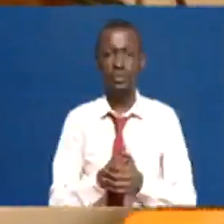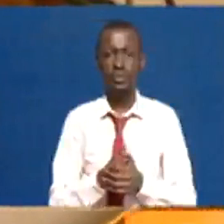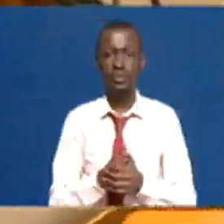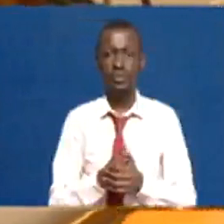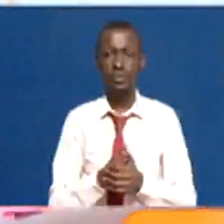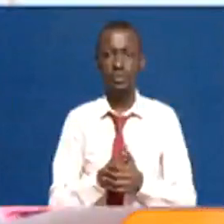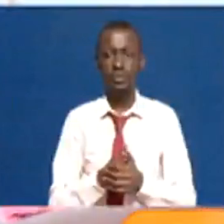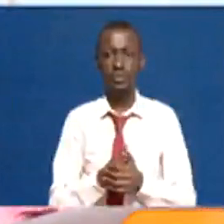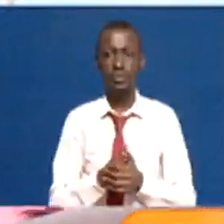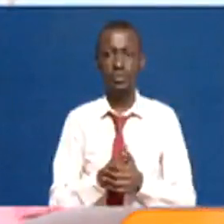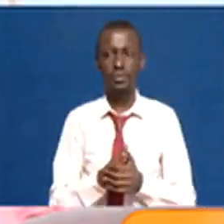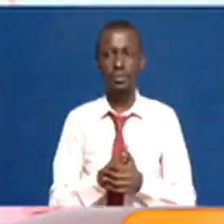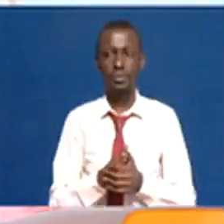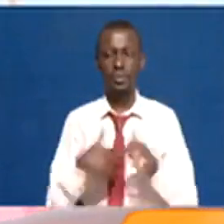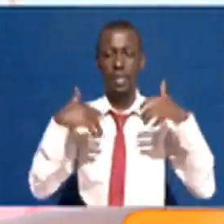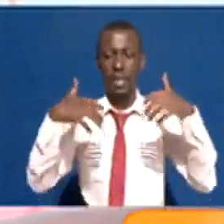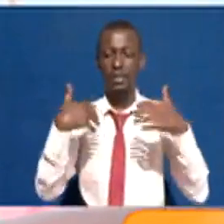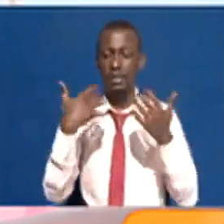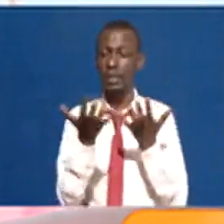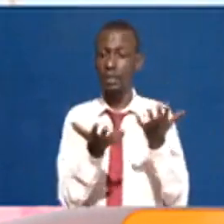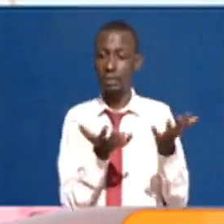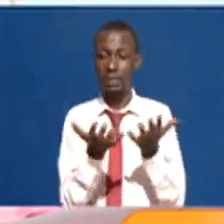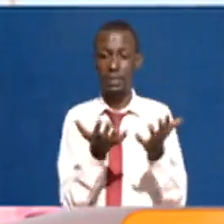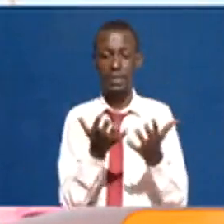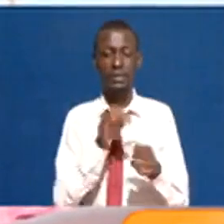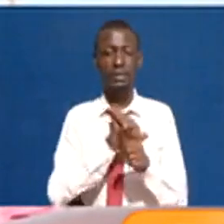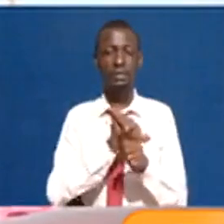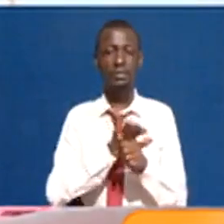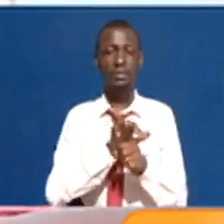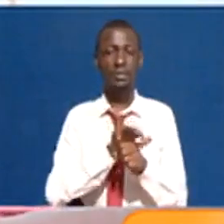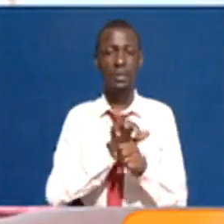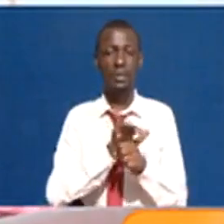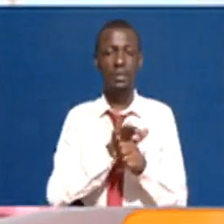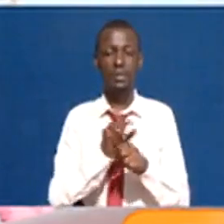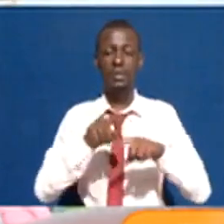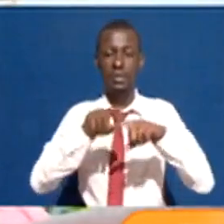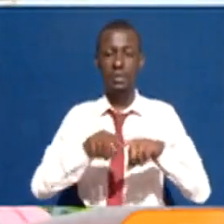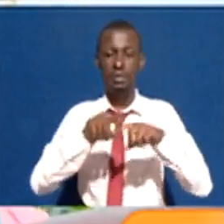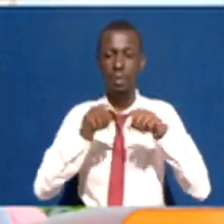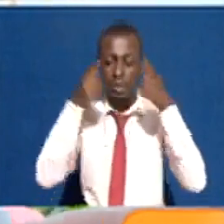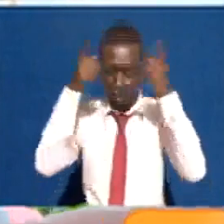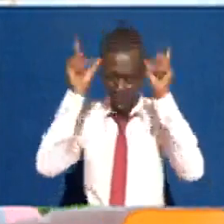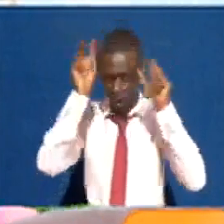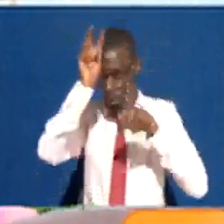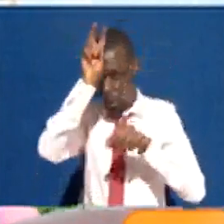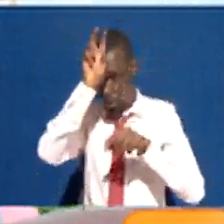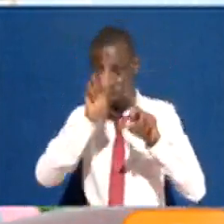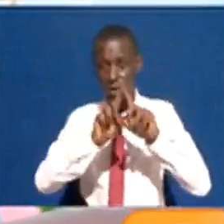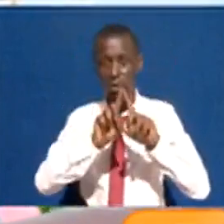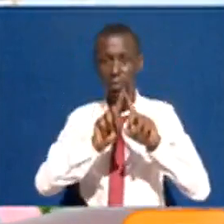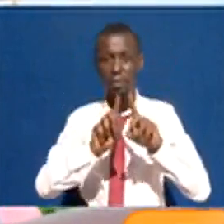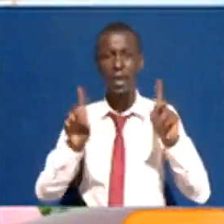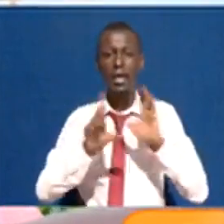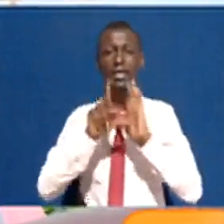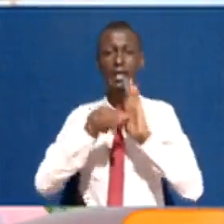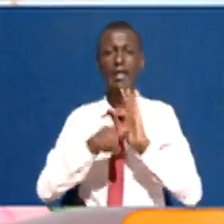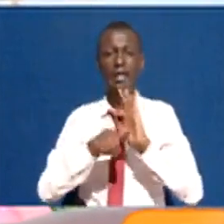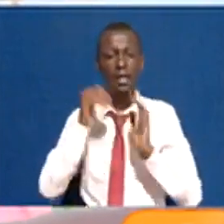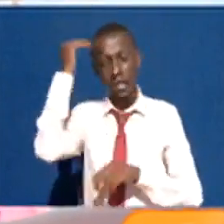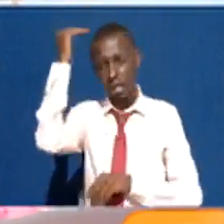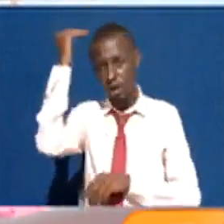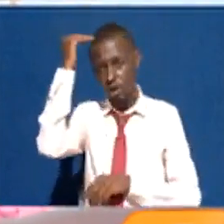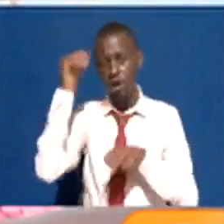the agricultural enterprises. Most of them were mainly on livestock, but now they realize that it's possible to be able to ensure that